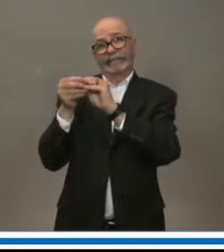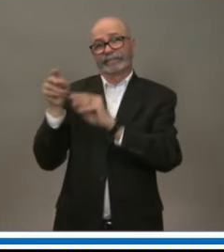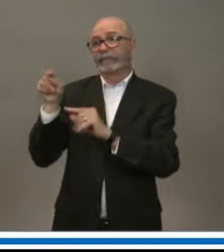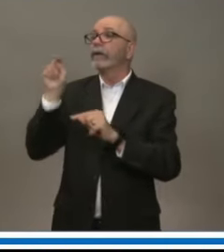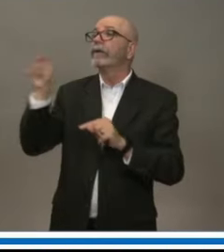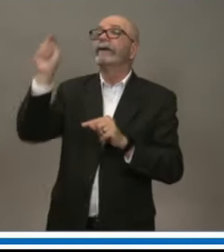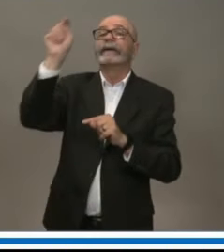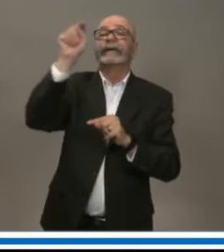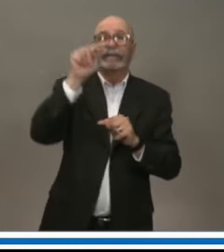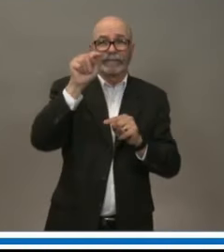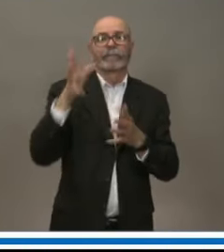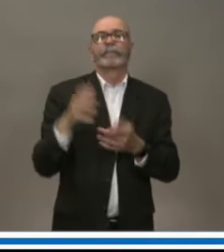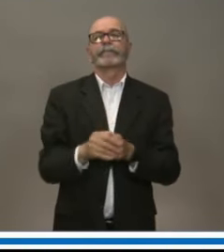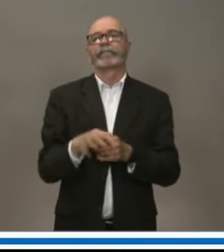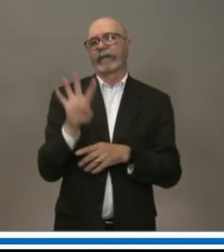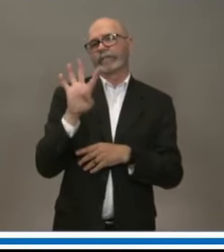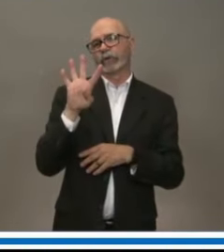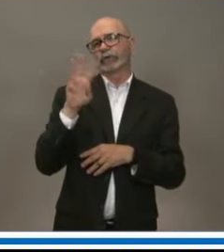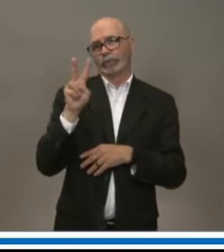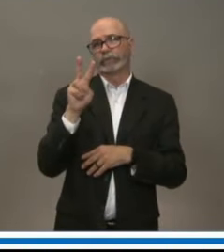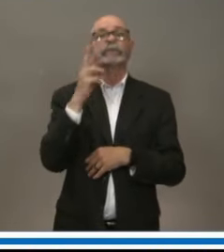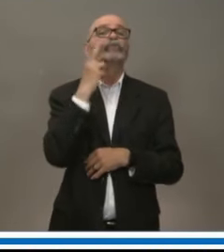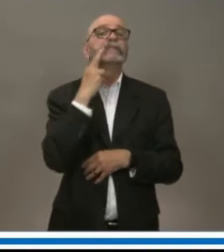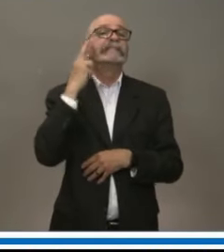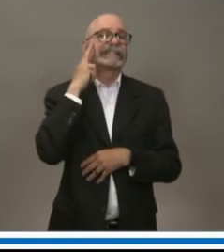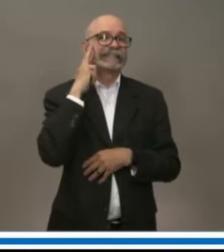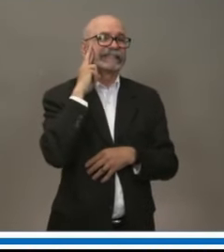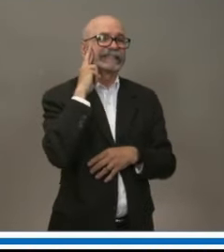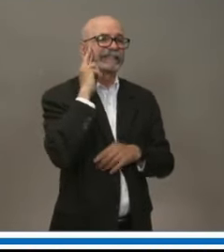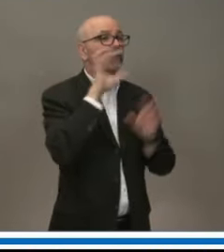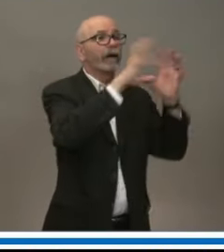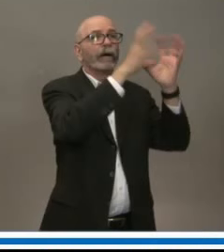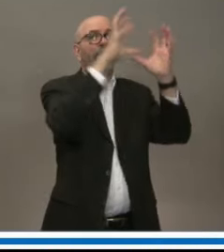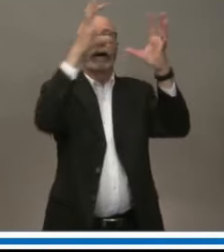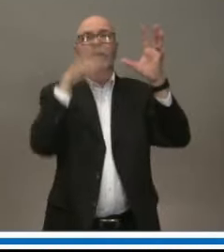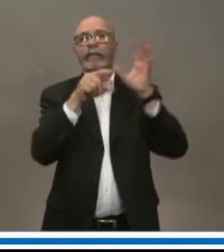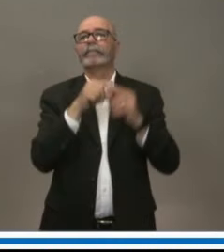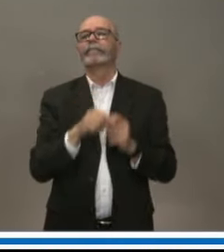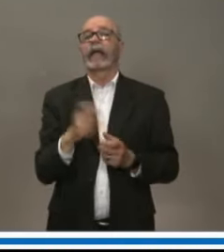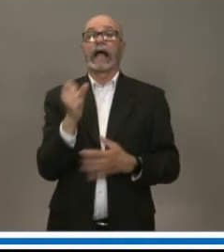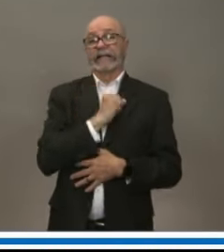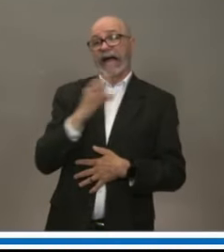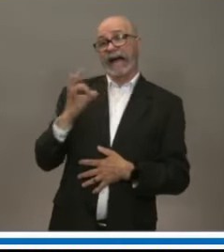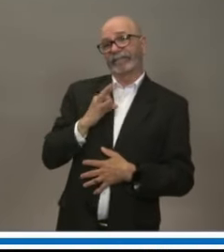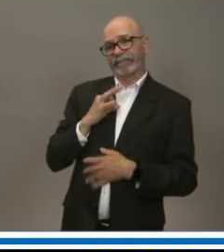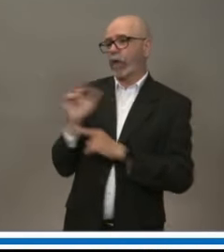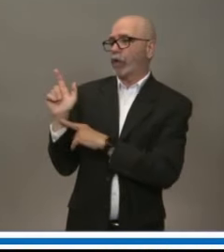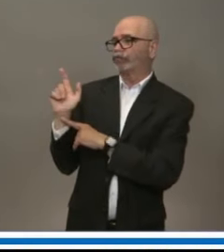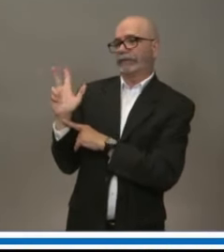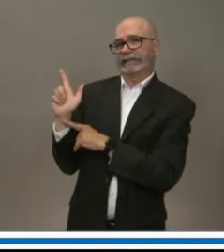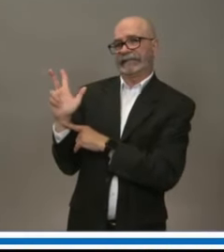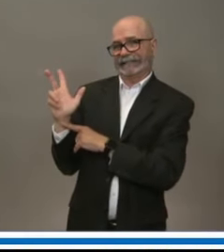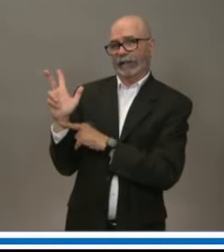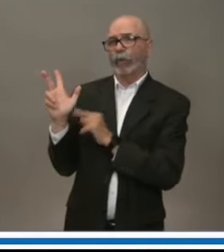42 residents who have tested positive, along with 23 staff. As we've talked about previously,